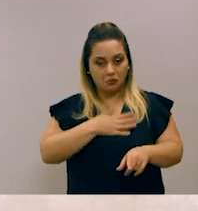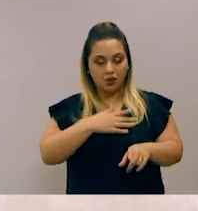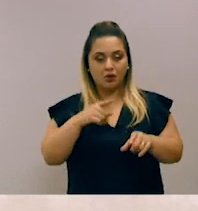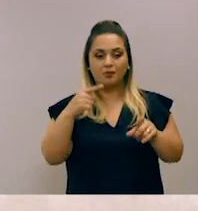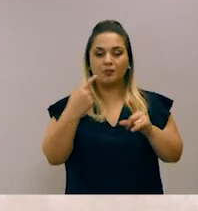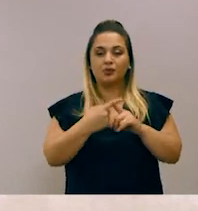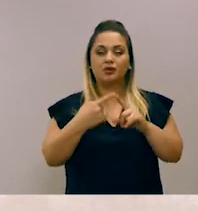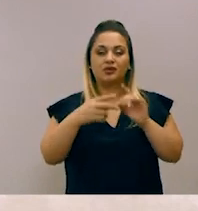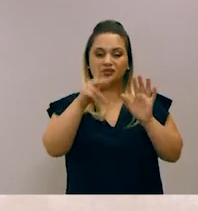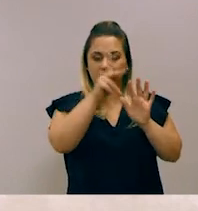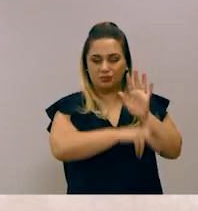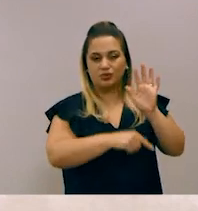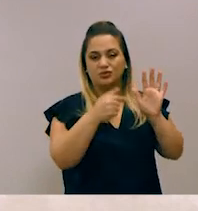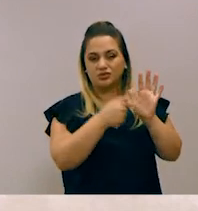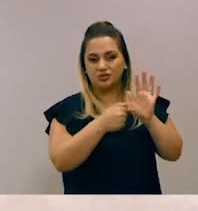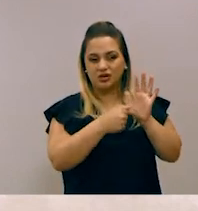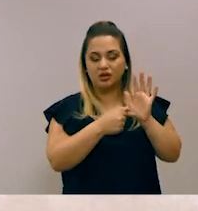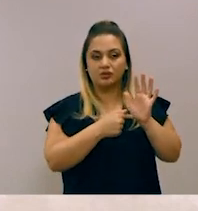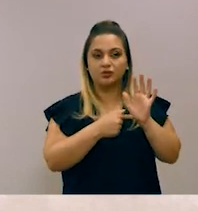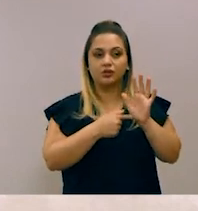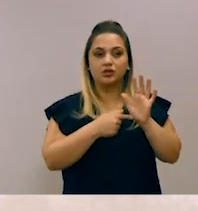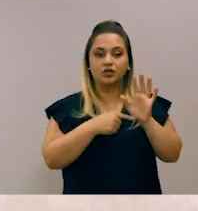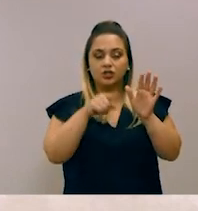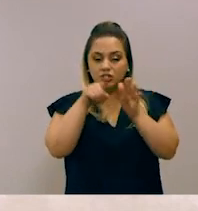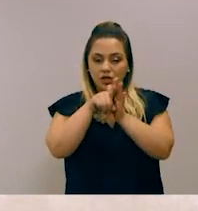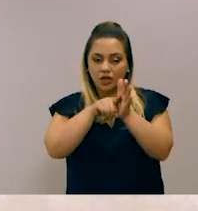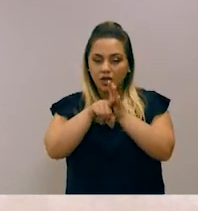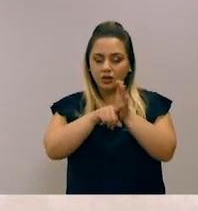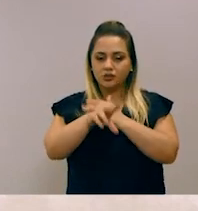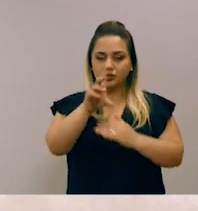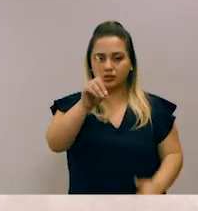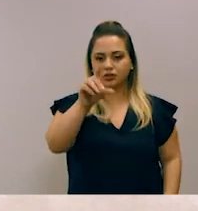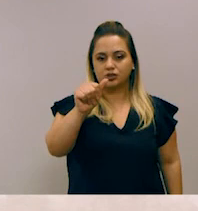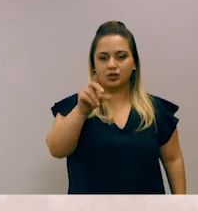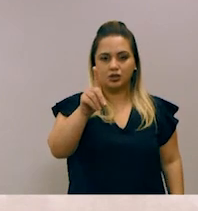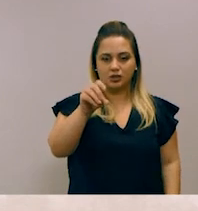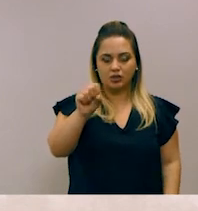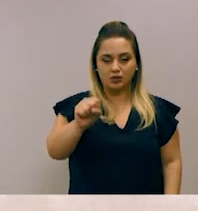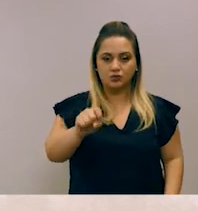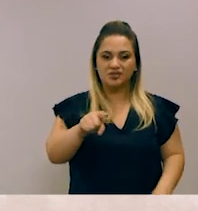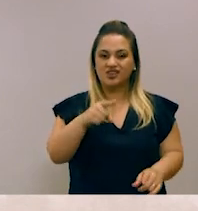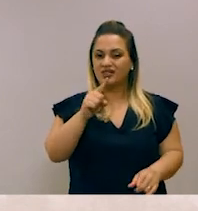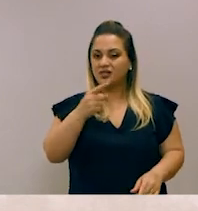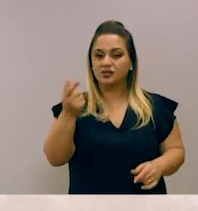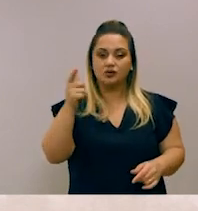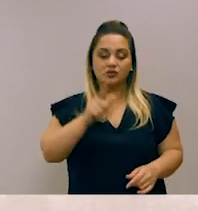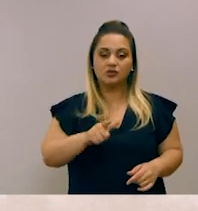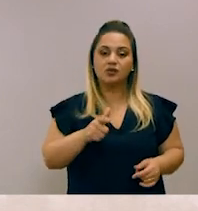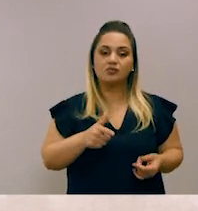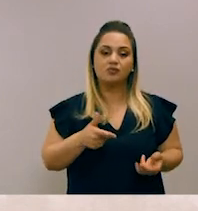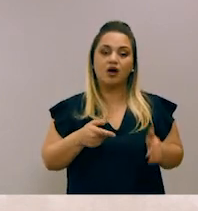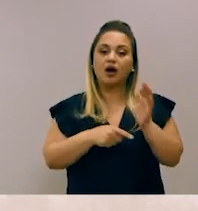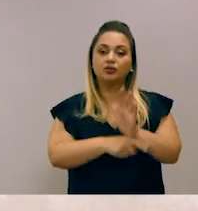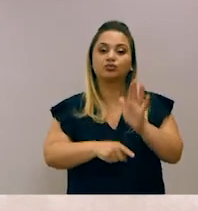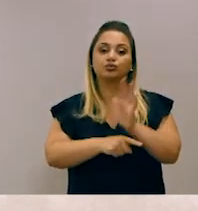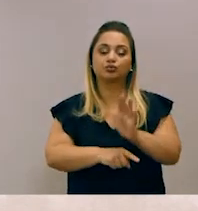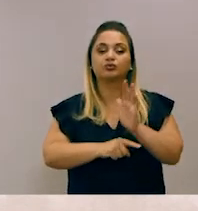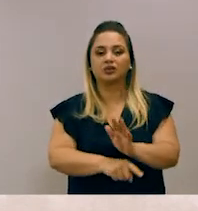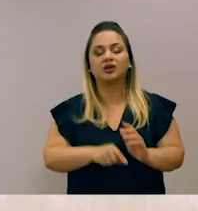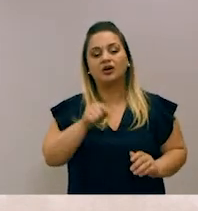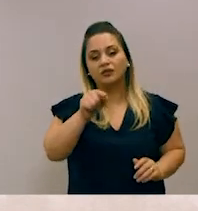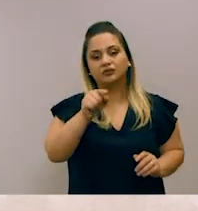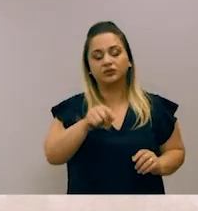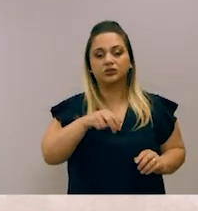that these projects of machine learning, data analysis, they don't give